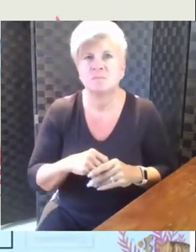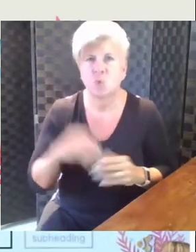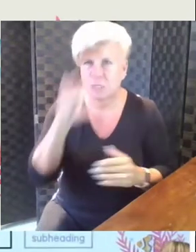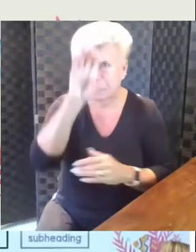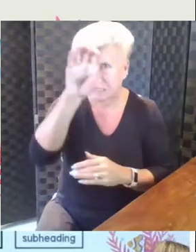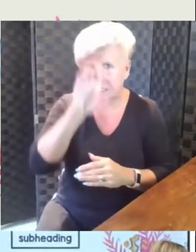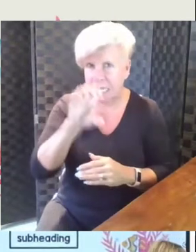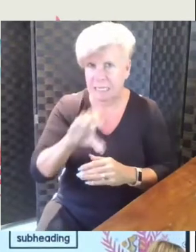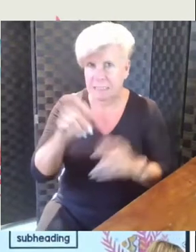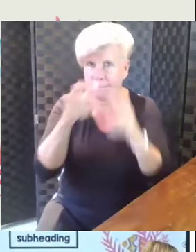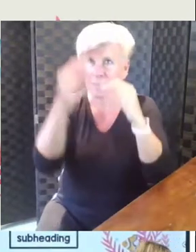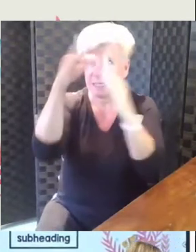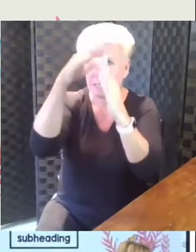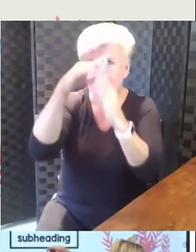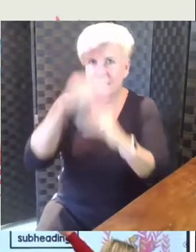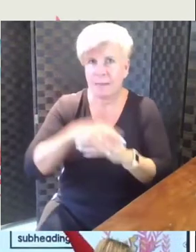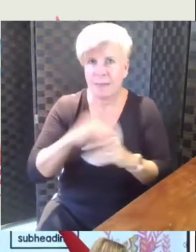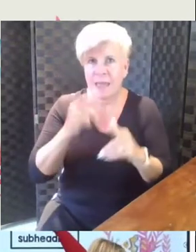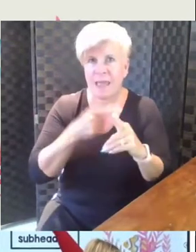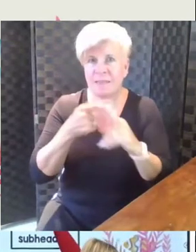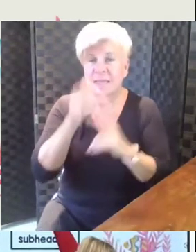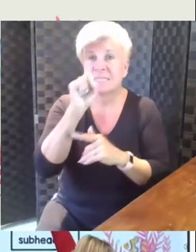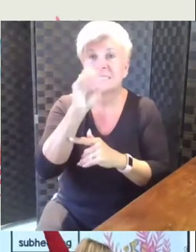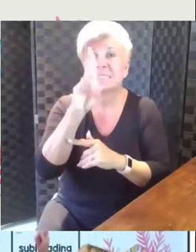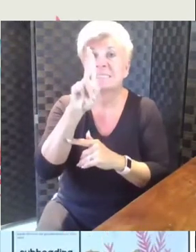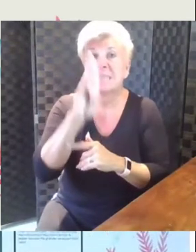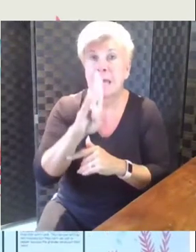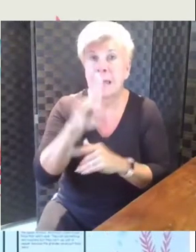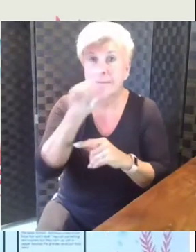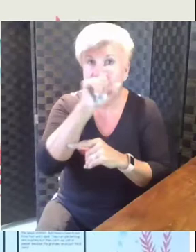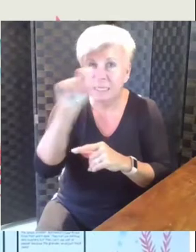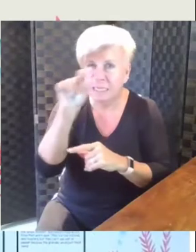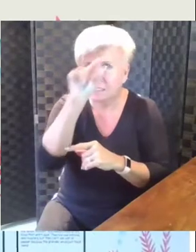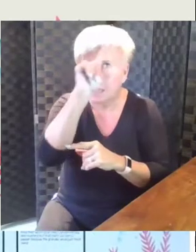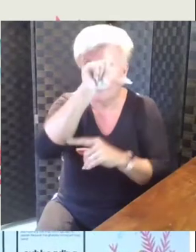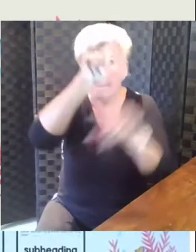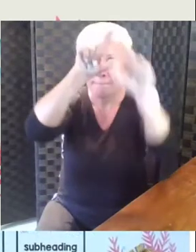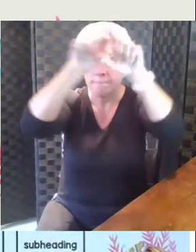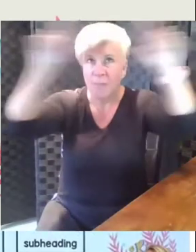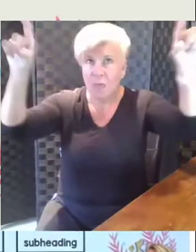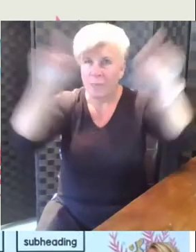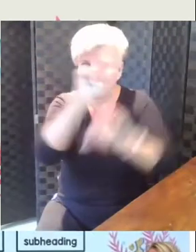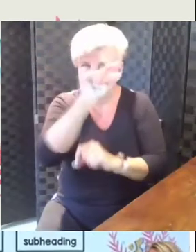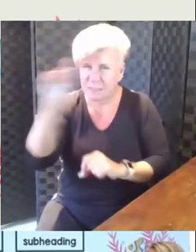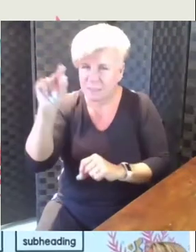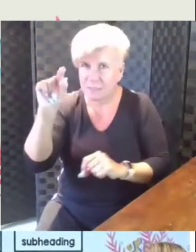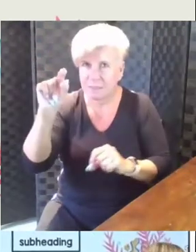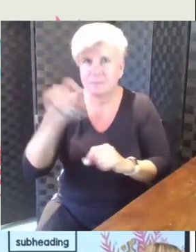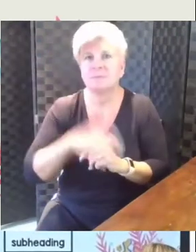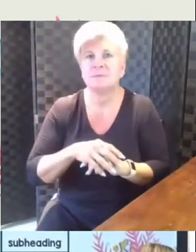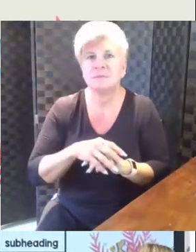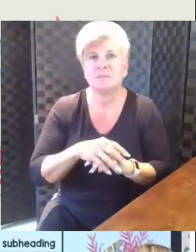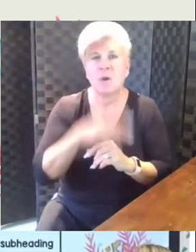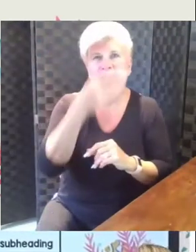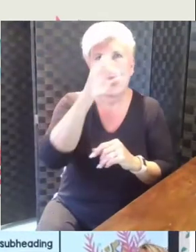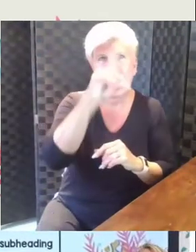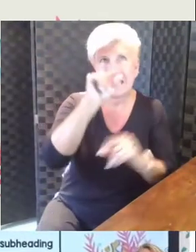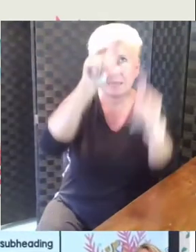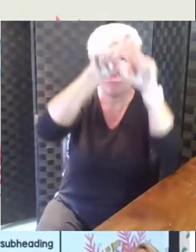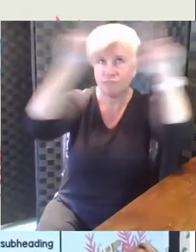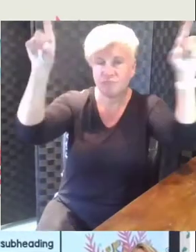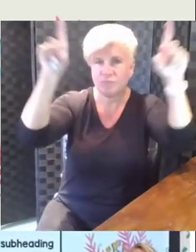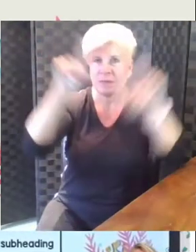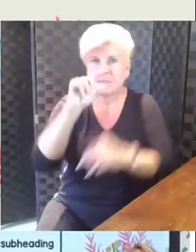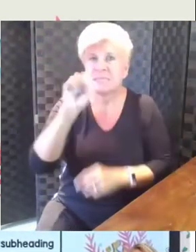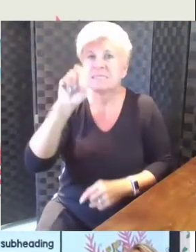it's very big at the top. And then subheadings. They're smaller headings underneath that big title. So the subheadings